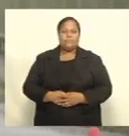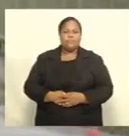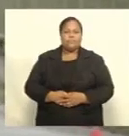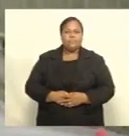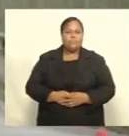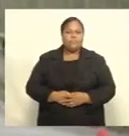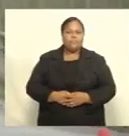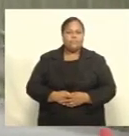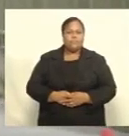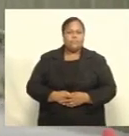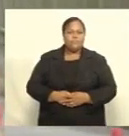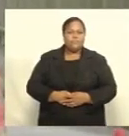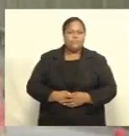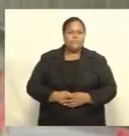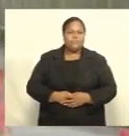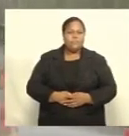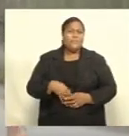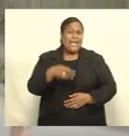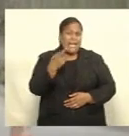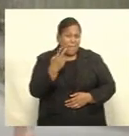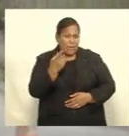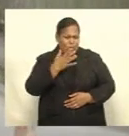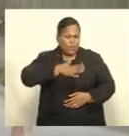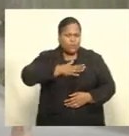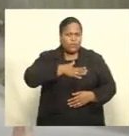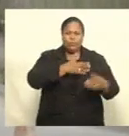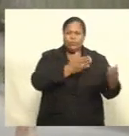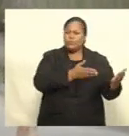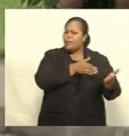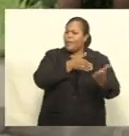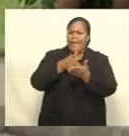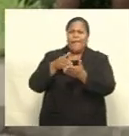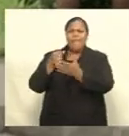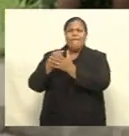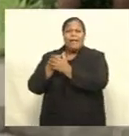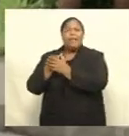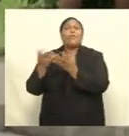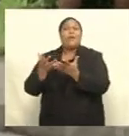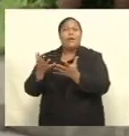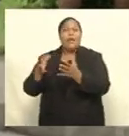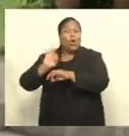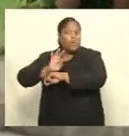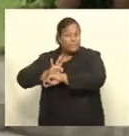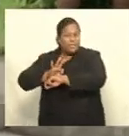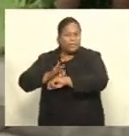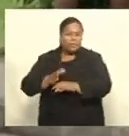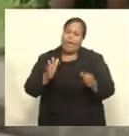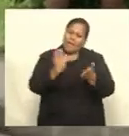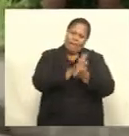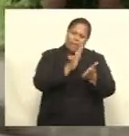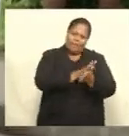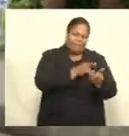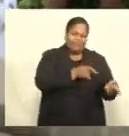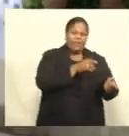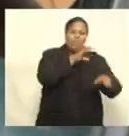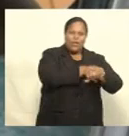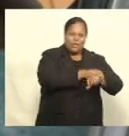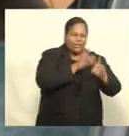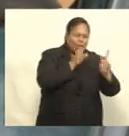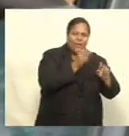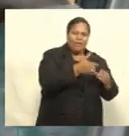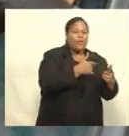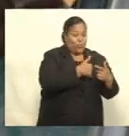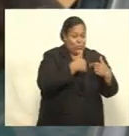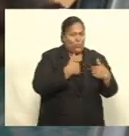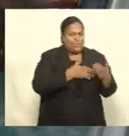A couple working to help a friend in hospital were happy with how police handled the situation at the border. We've just helped him with his